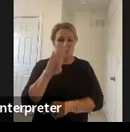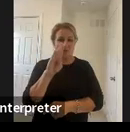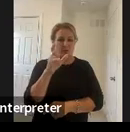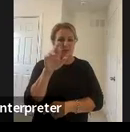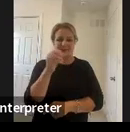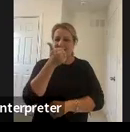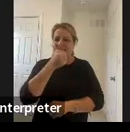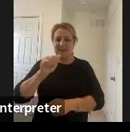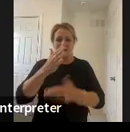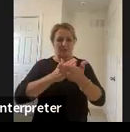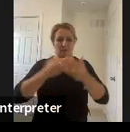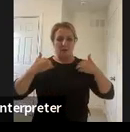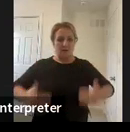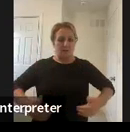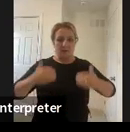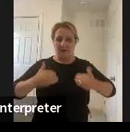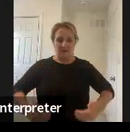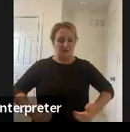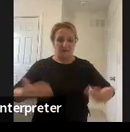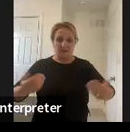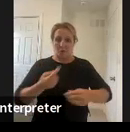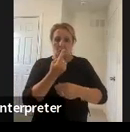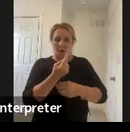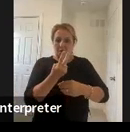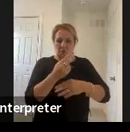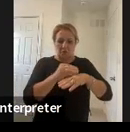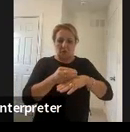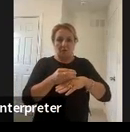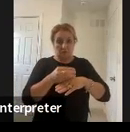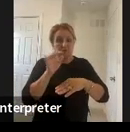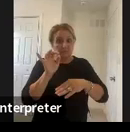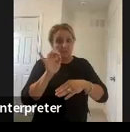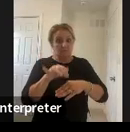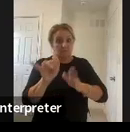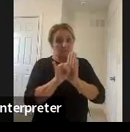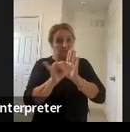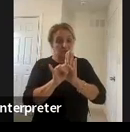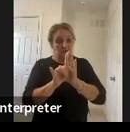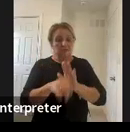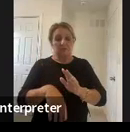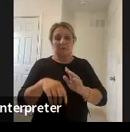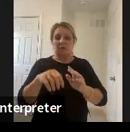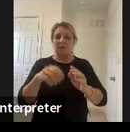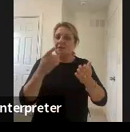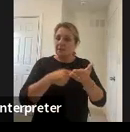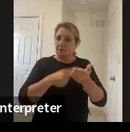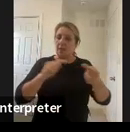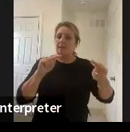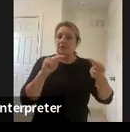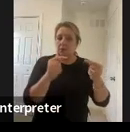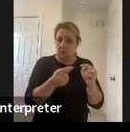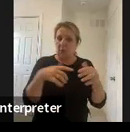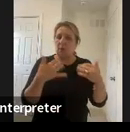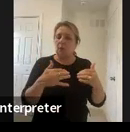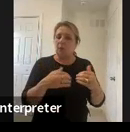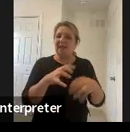of your body, even if it's only 1 or 2 bumps. The bumps or rash may be painful or itchy and